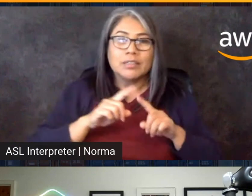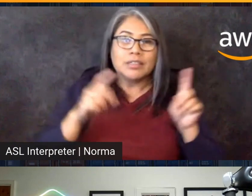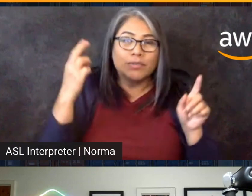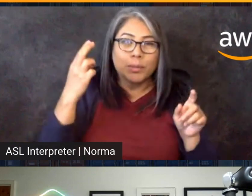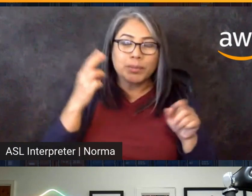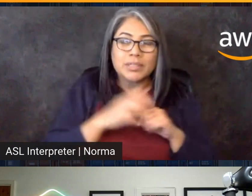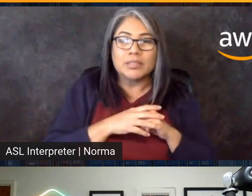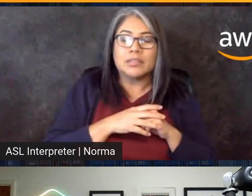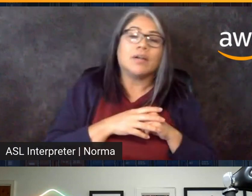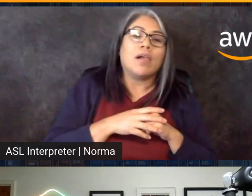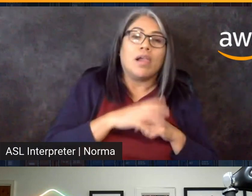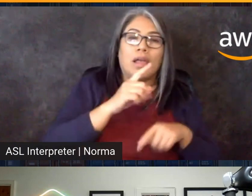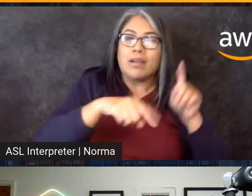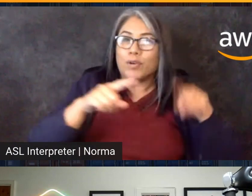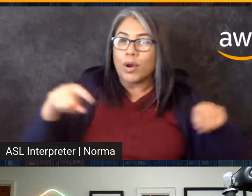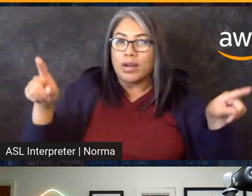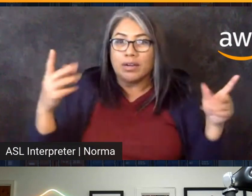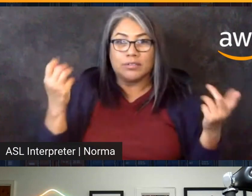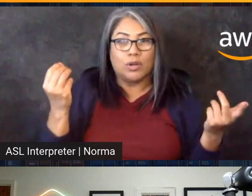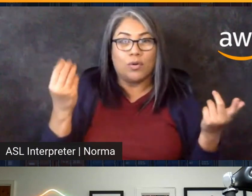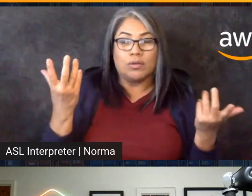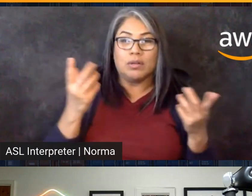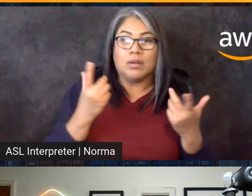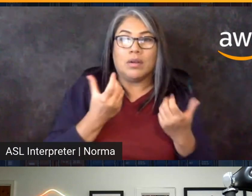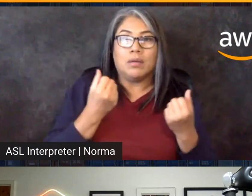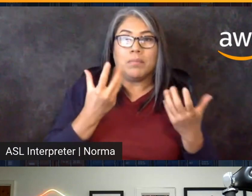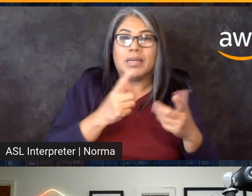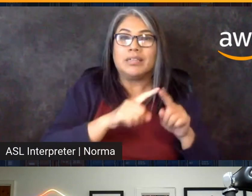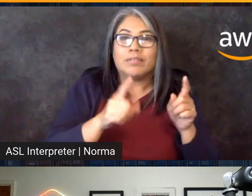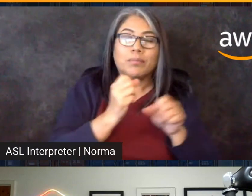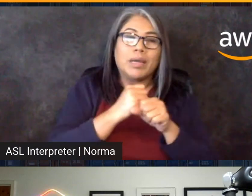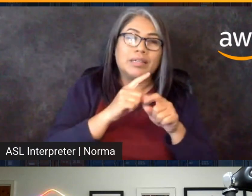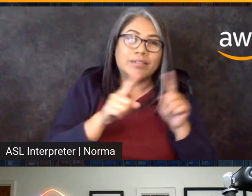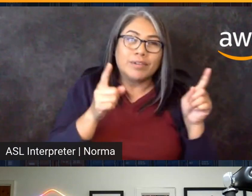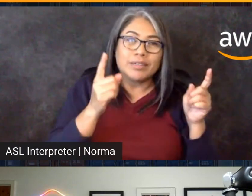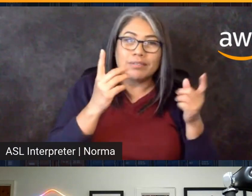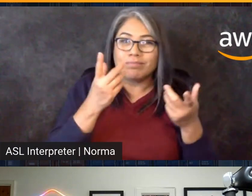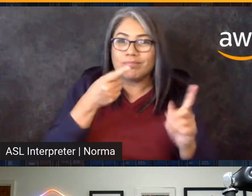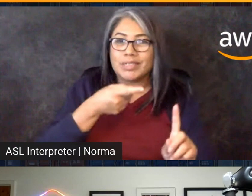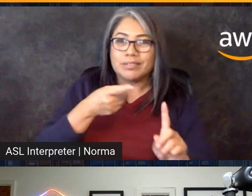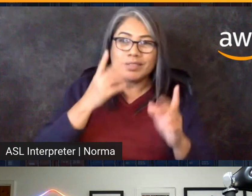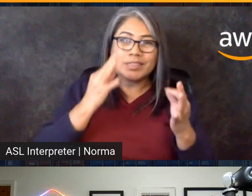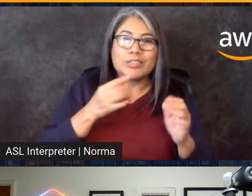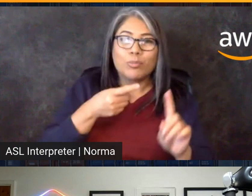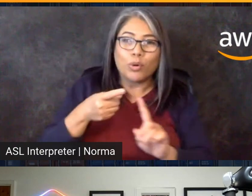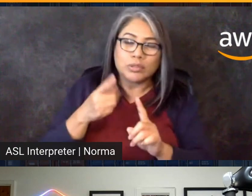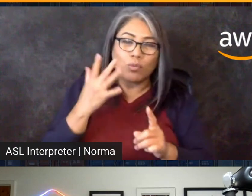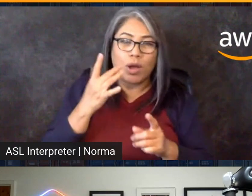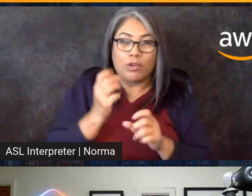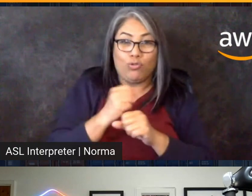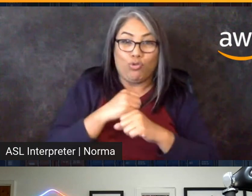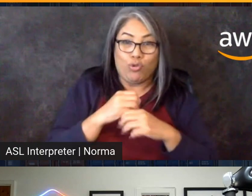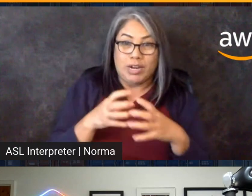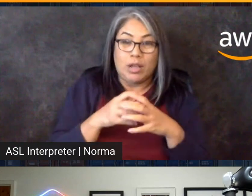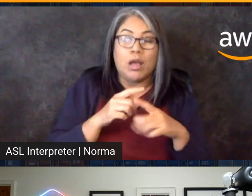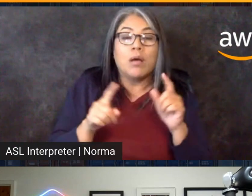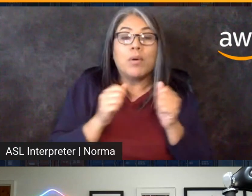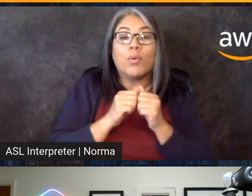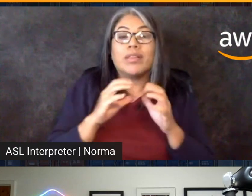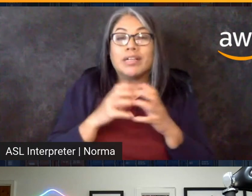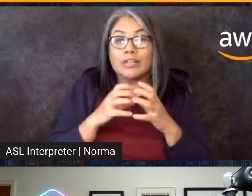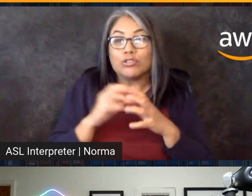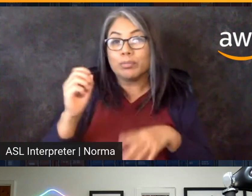points about why you might create a cluster. And with cluster mesh, basically you could determine like I will host the